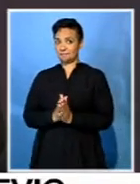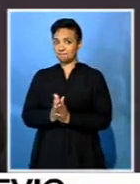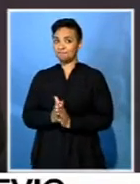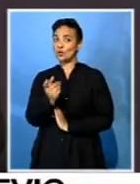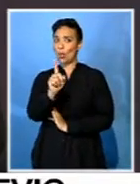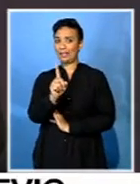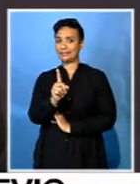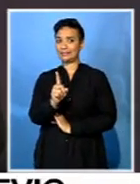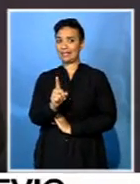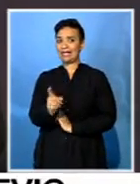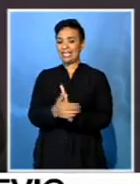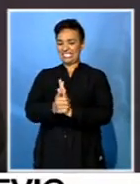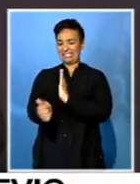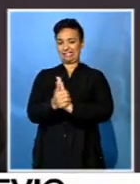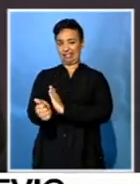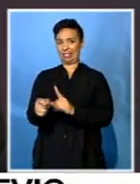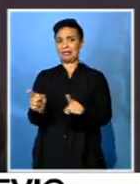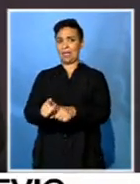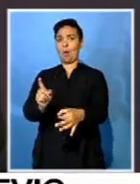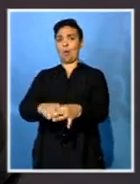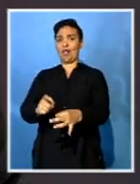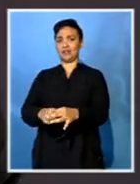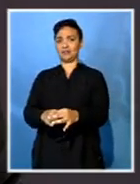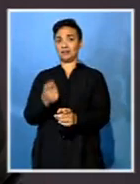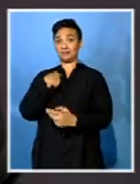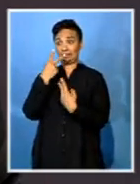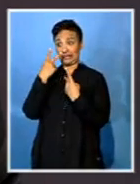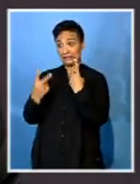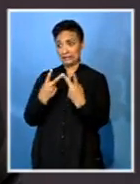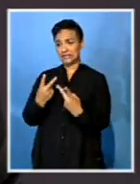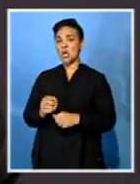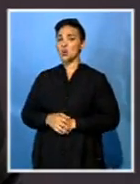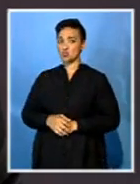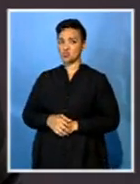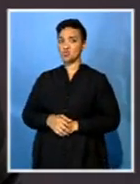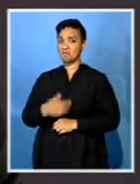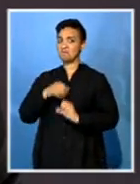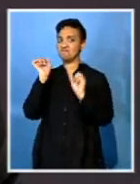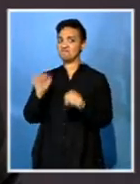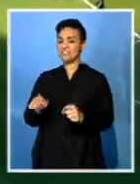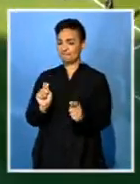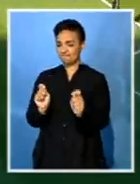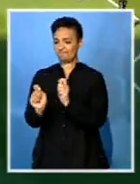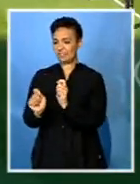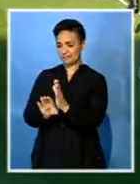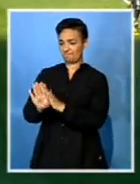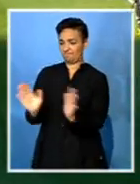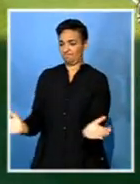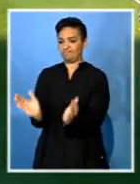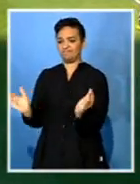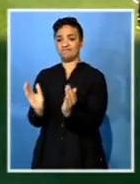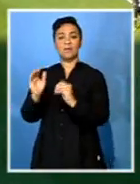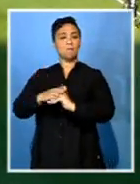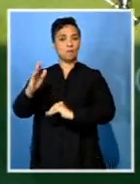talent and quality of the players we are having. I see huge room for development and space for improvement inside them. The chairman